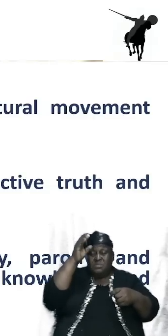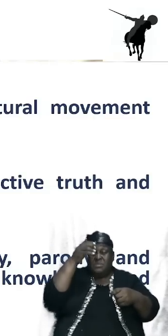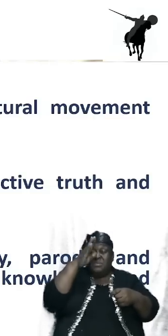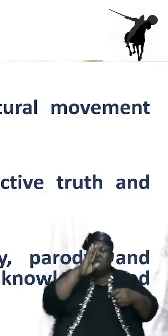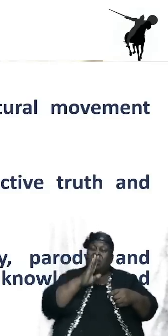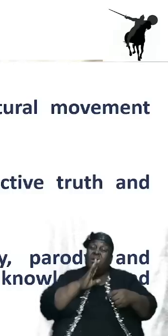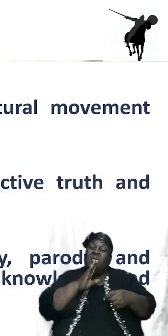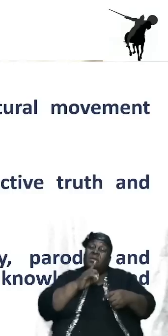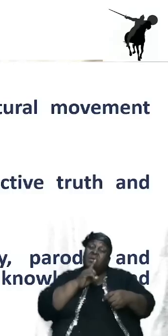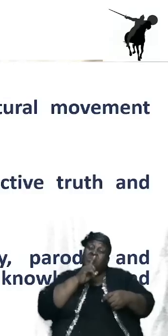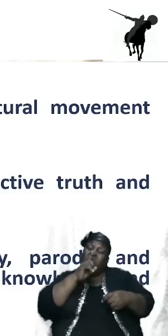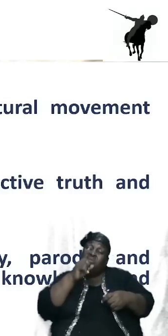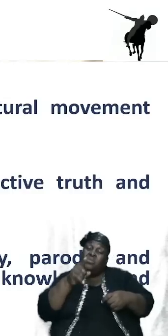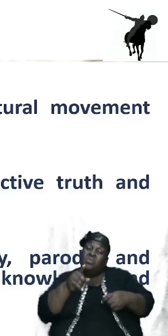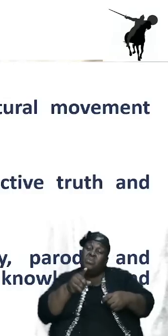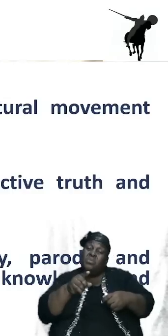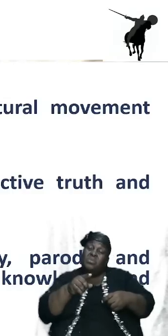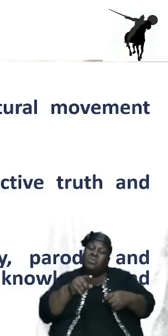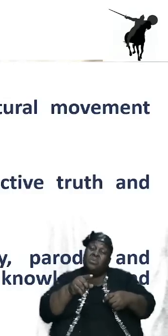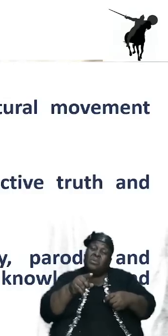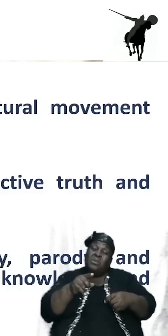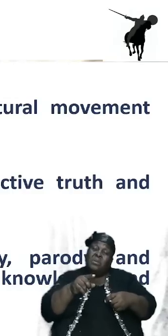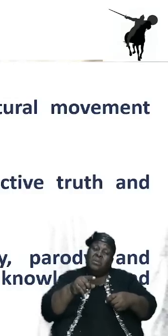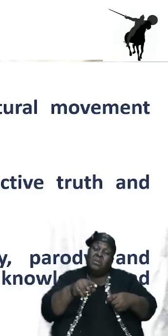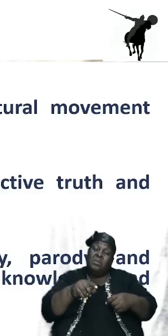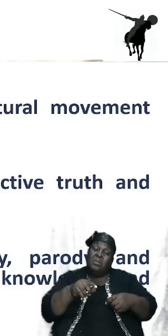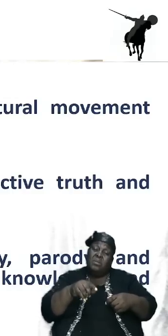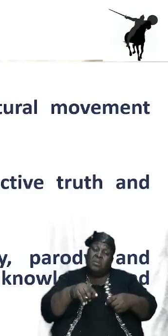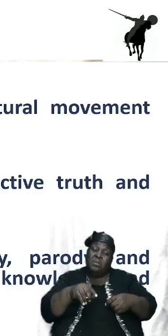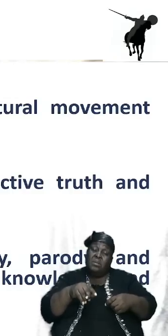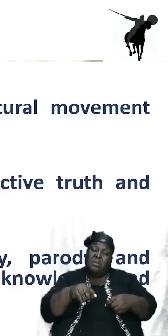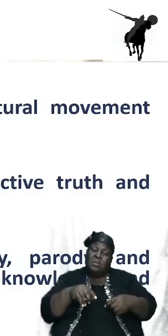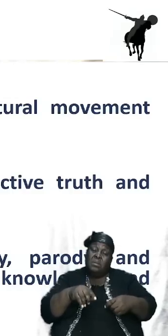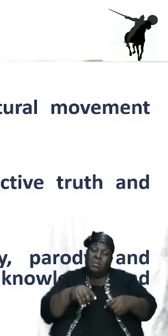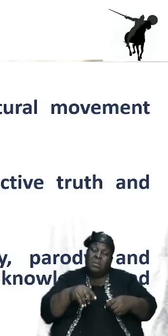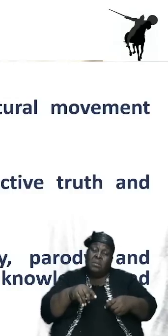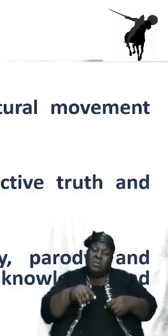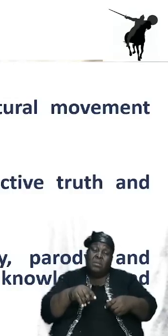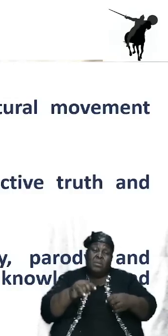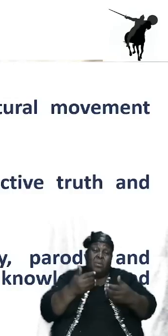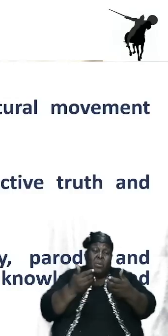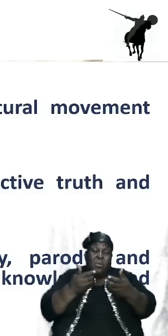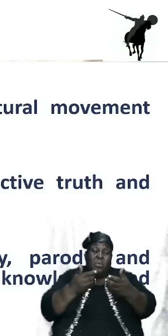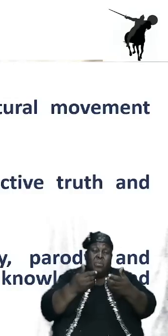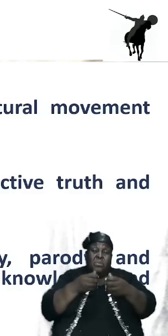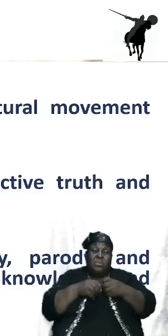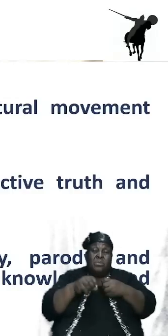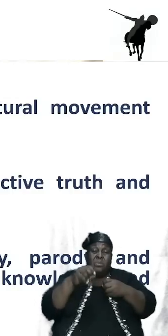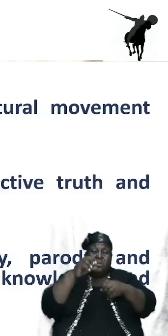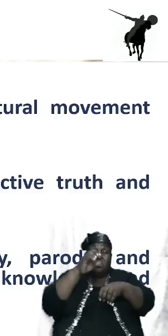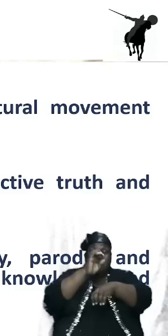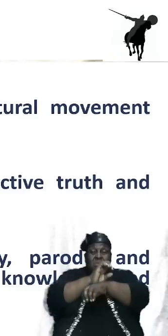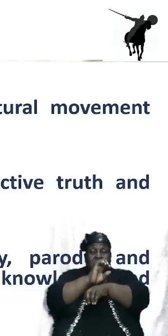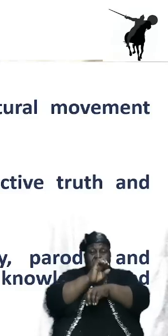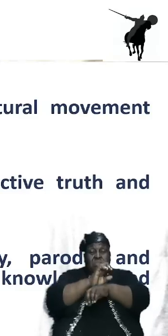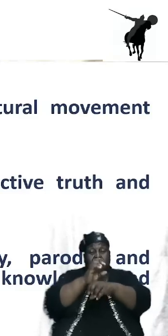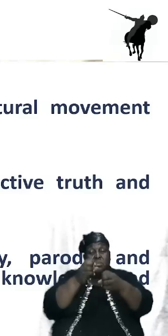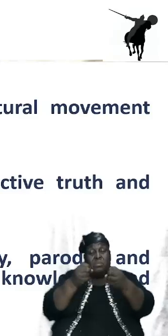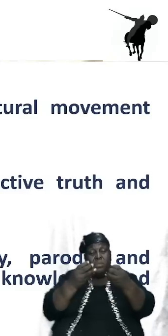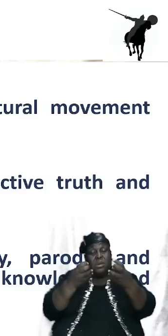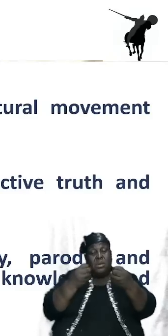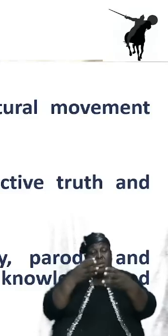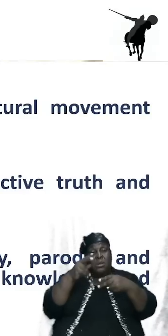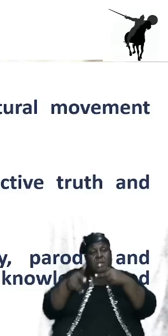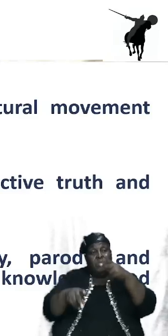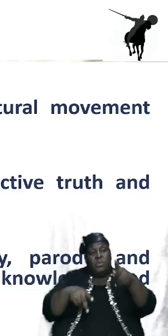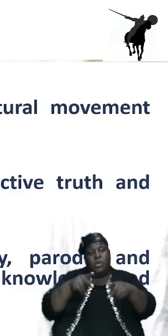is really how I feel about it. Now let me show you how this interject the church. A lot of people do not want you to speak